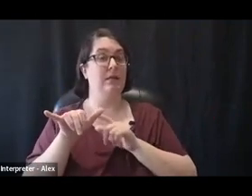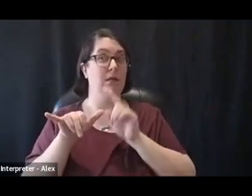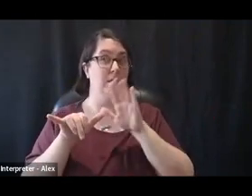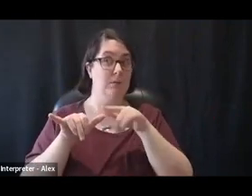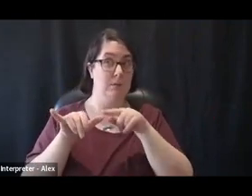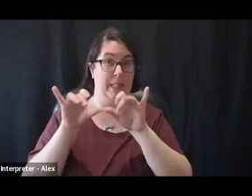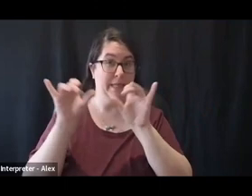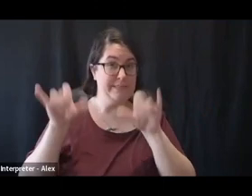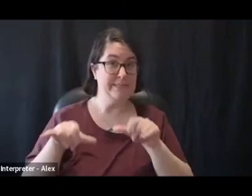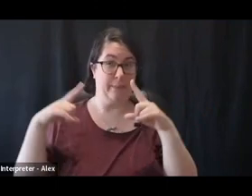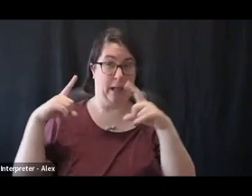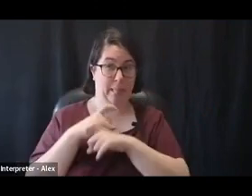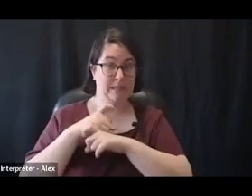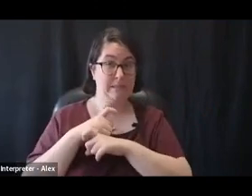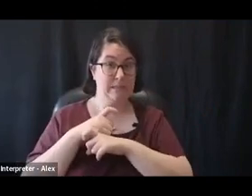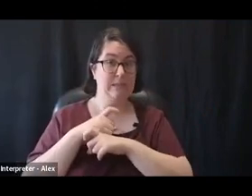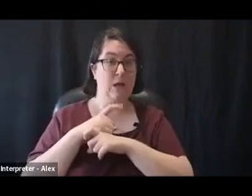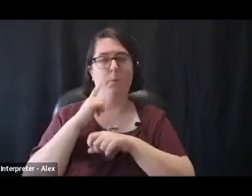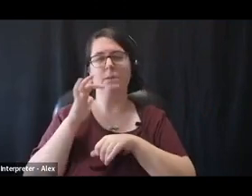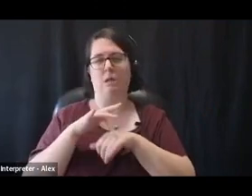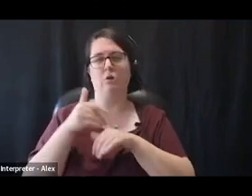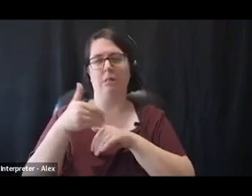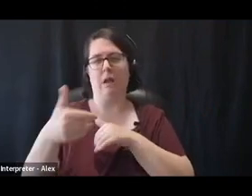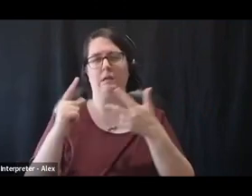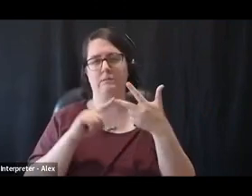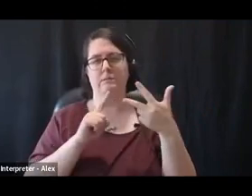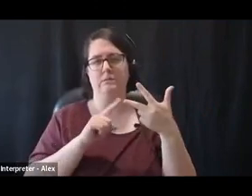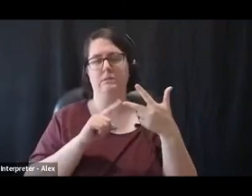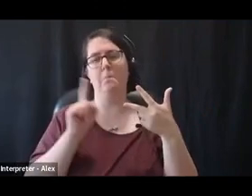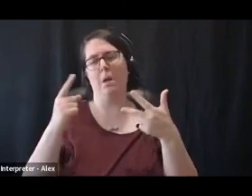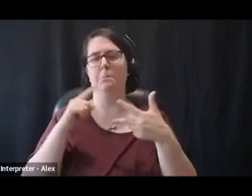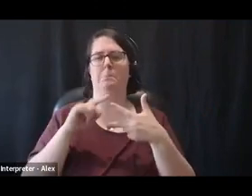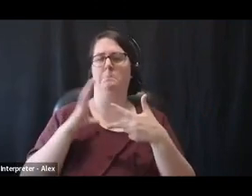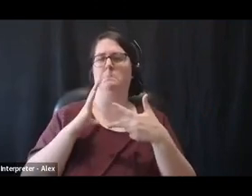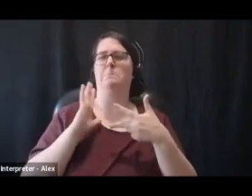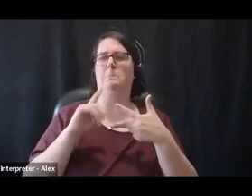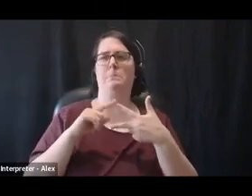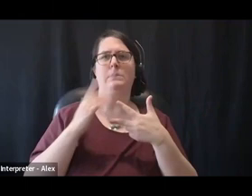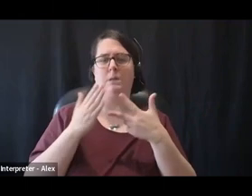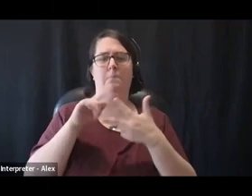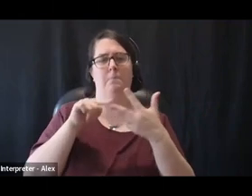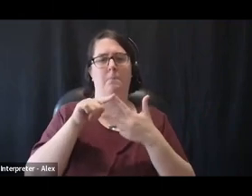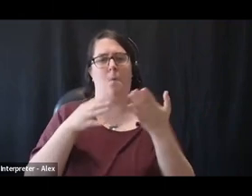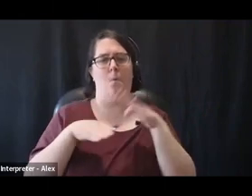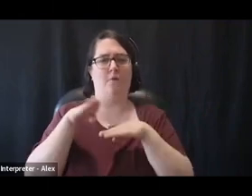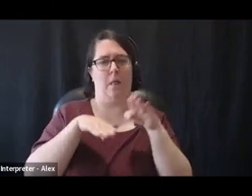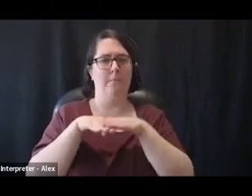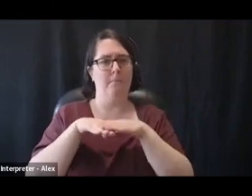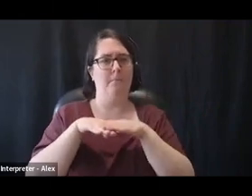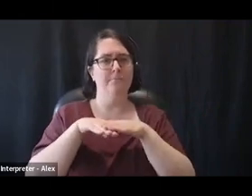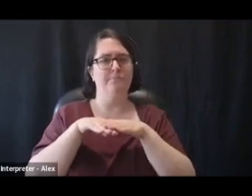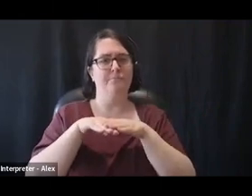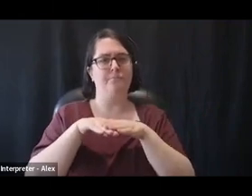about system and complexity. This is something we'll touch on the next discussion area, but there's definitely something there, right? Like, how do